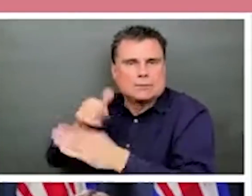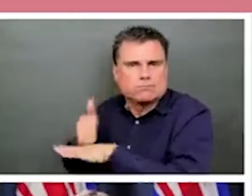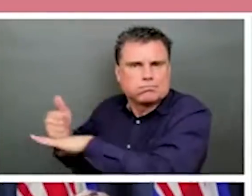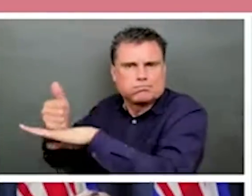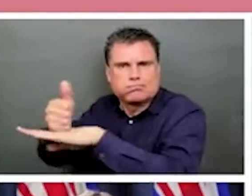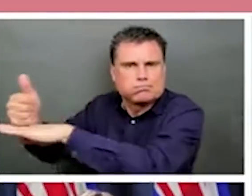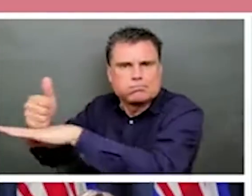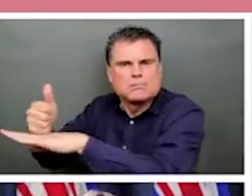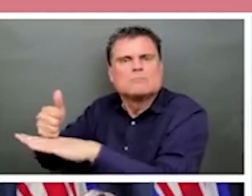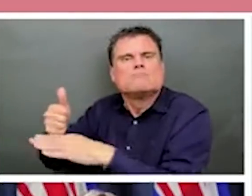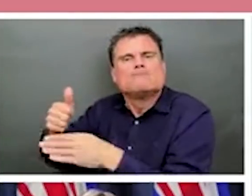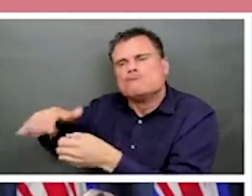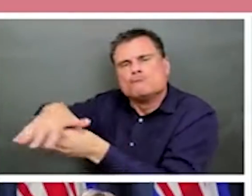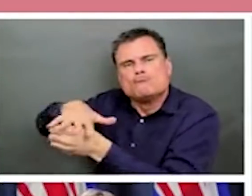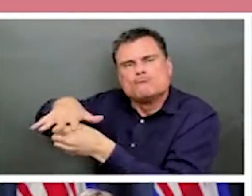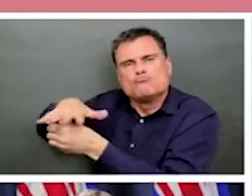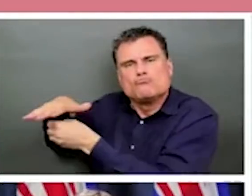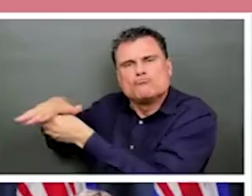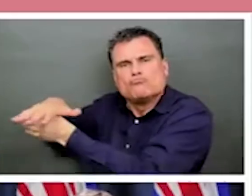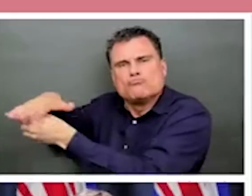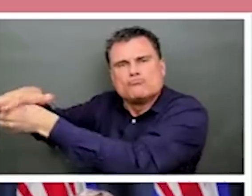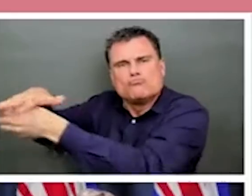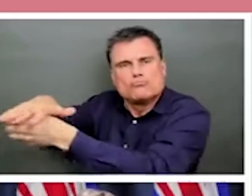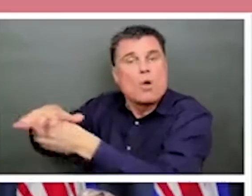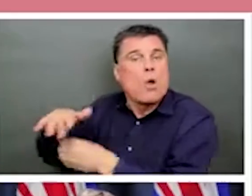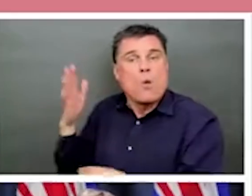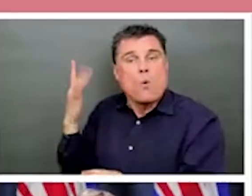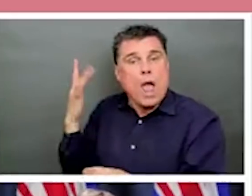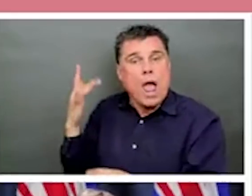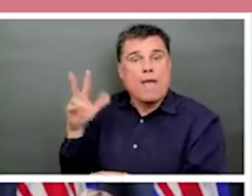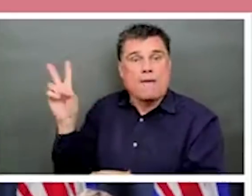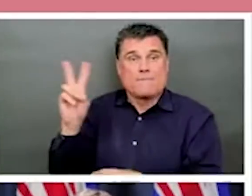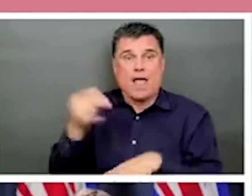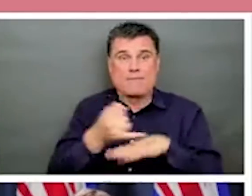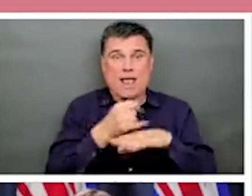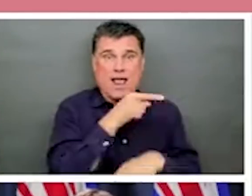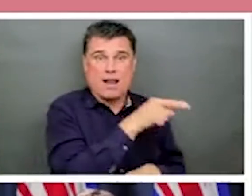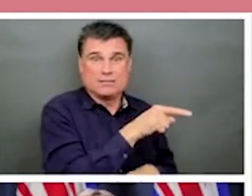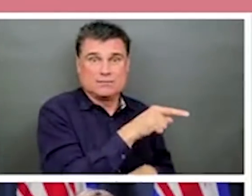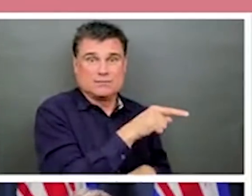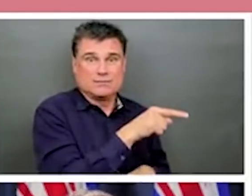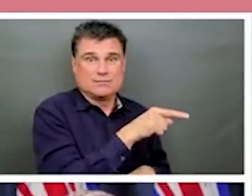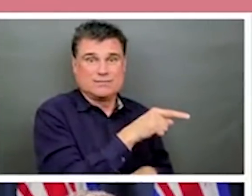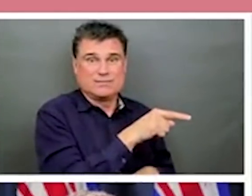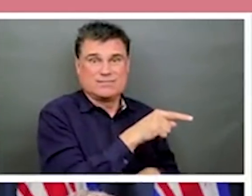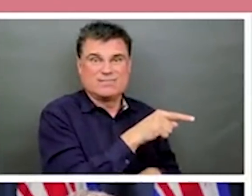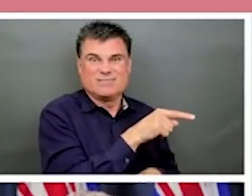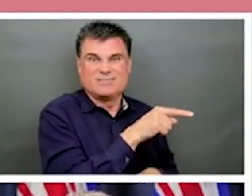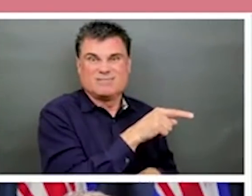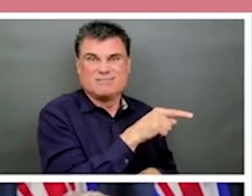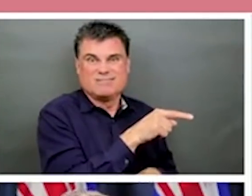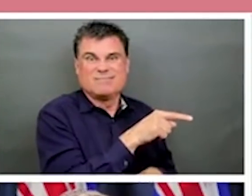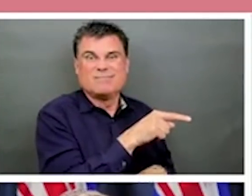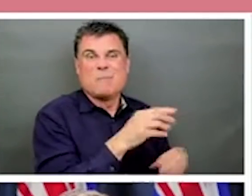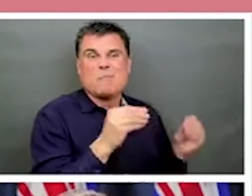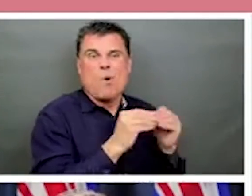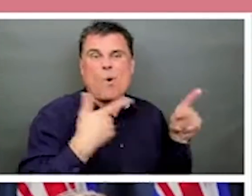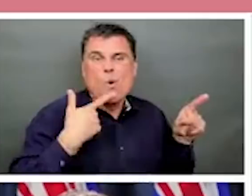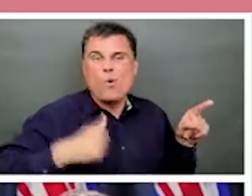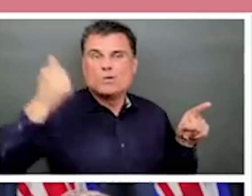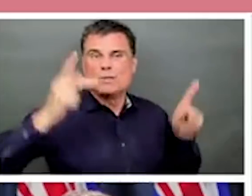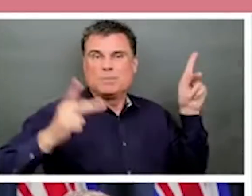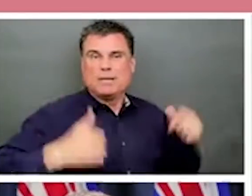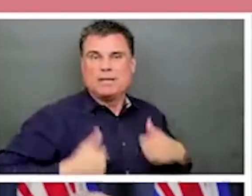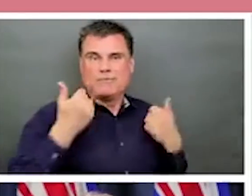same number, because Vancouver Island and IHA actually have, you know, even more seniors in their 70s than